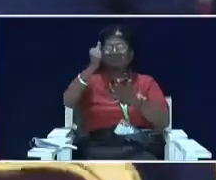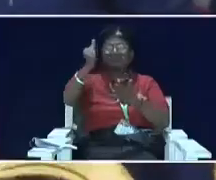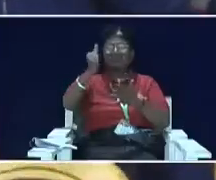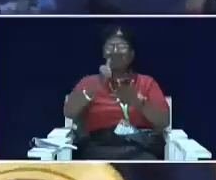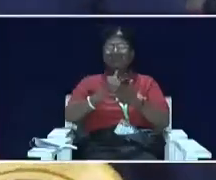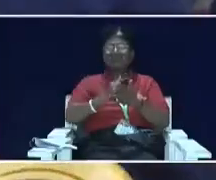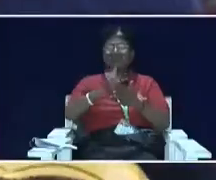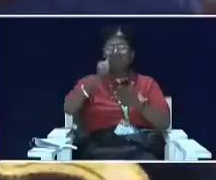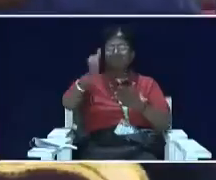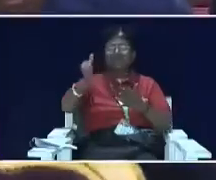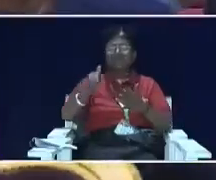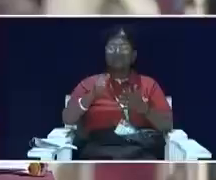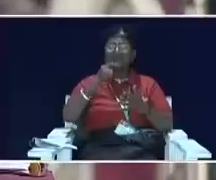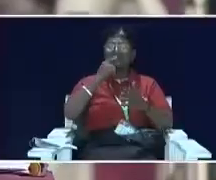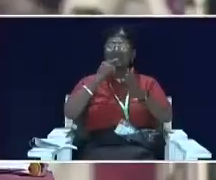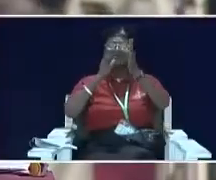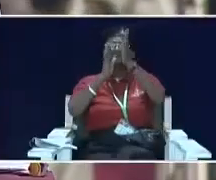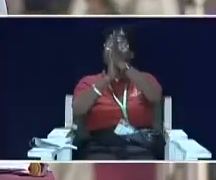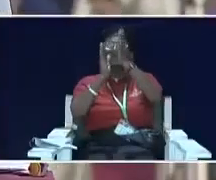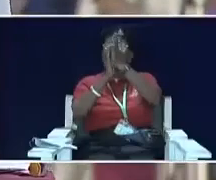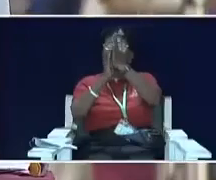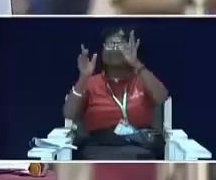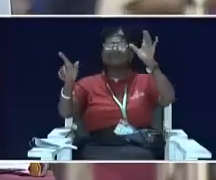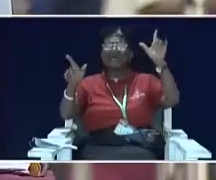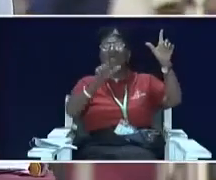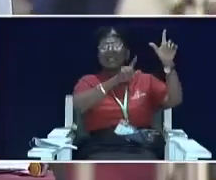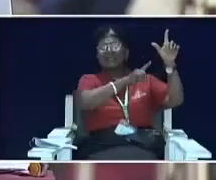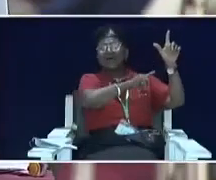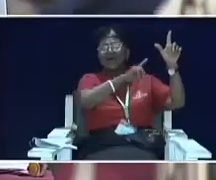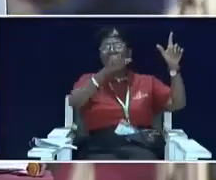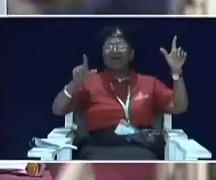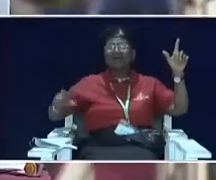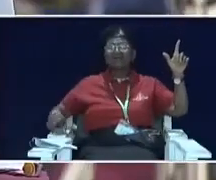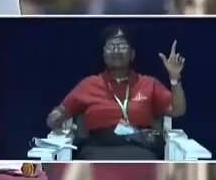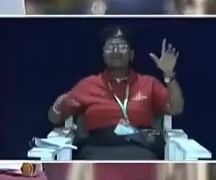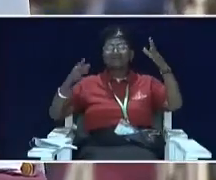Amen. Praise the Lord.